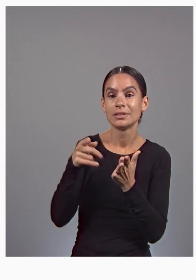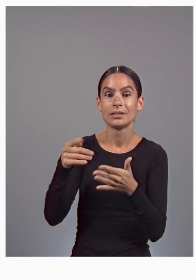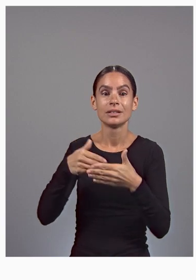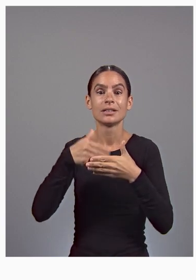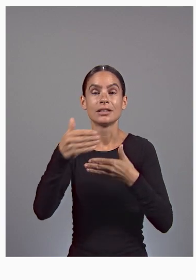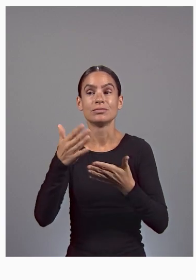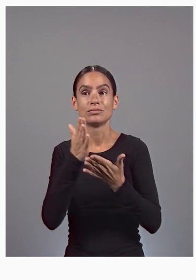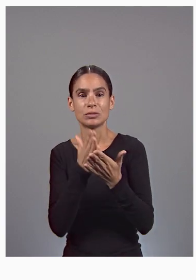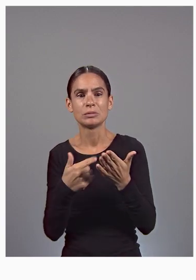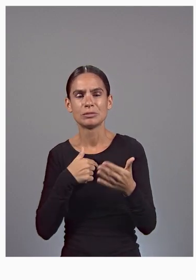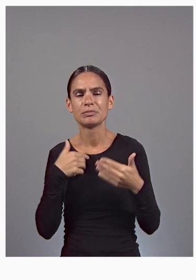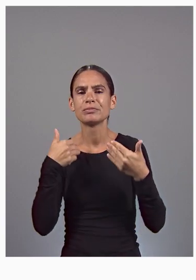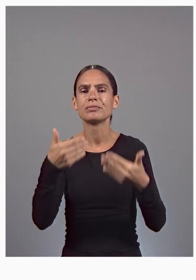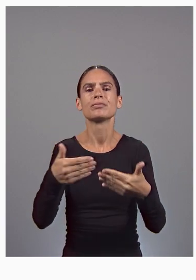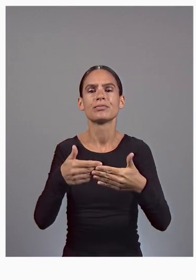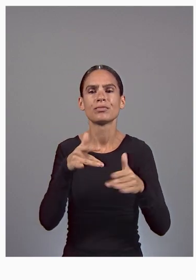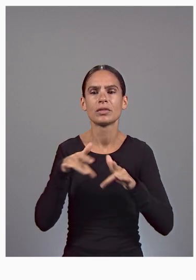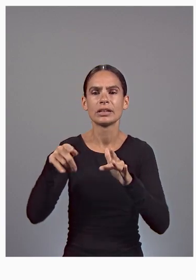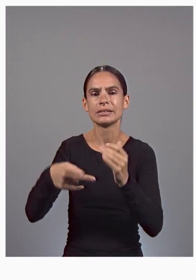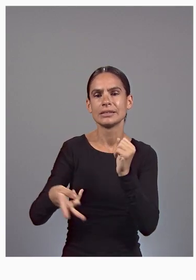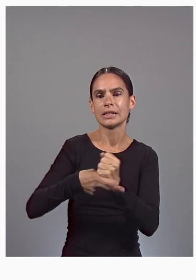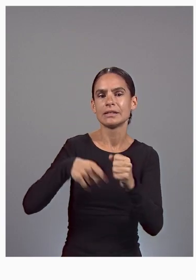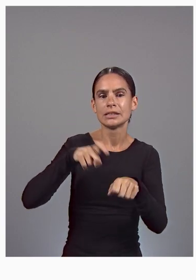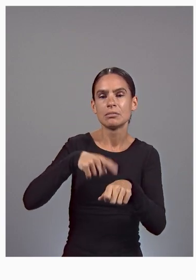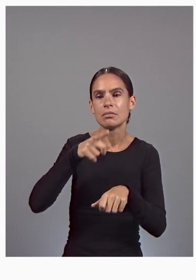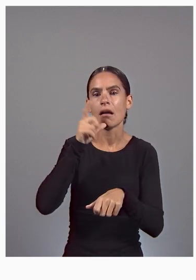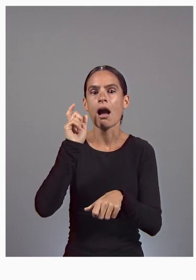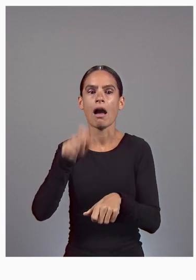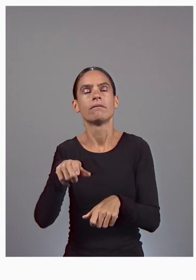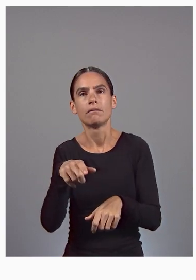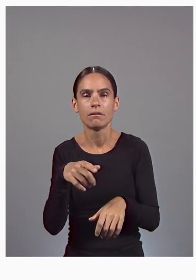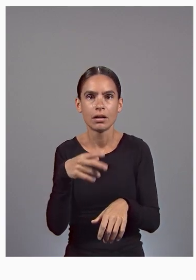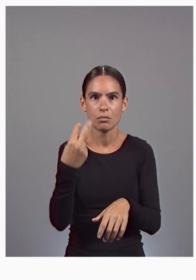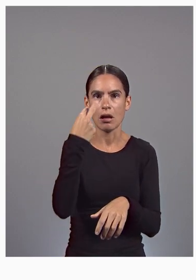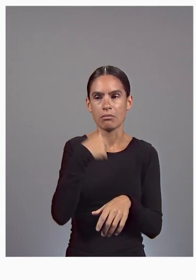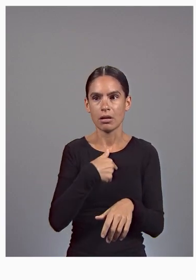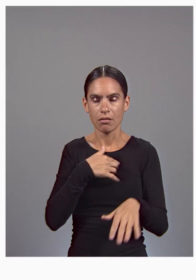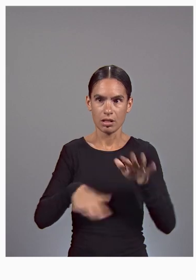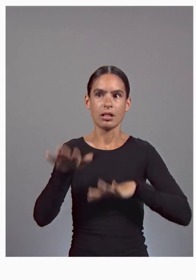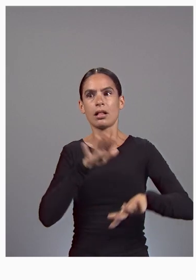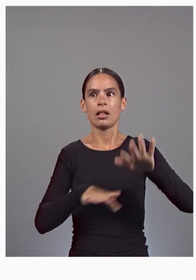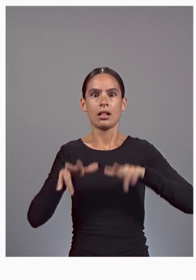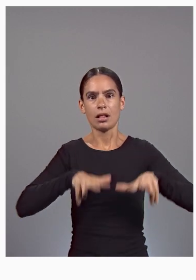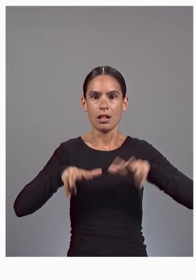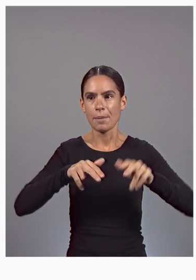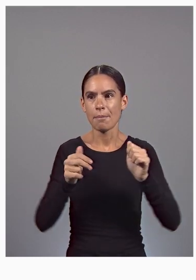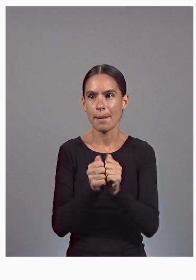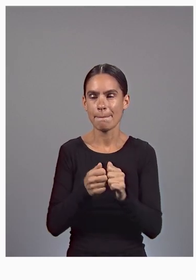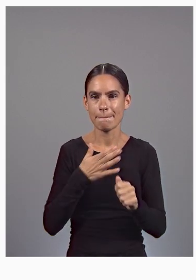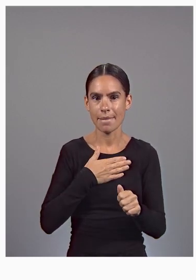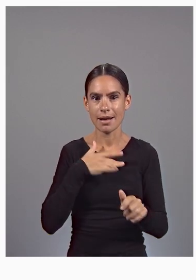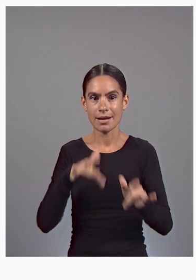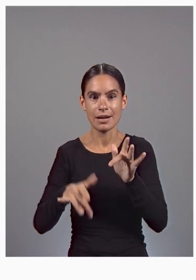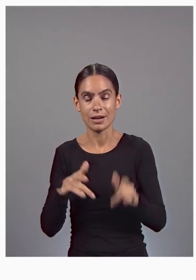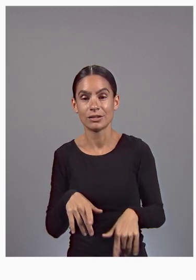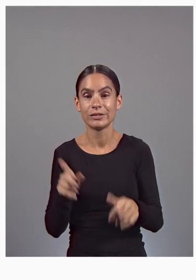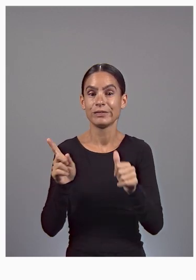ahead and pre-recorded this because we wanted to save time, and also I don't want to have you watch me fumble over my keys and take down US East or something.